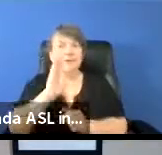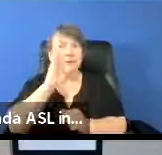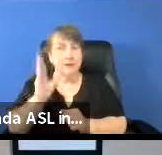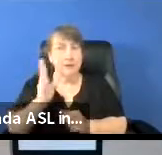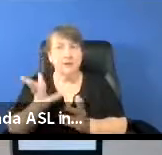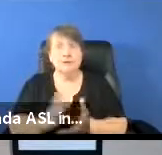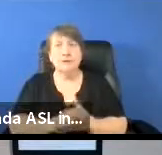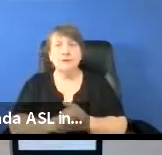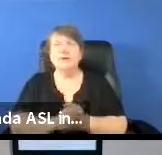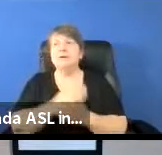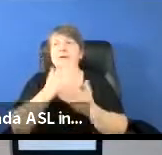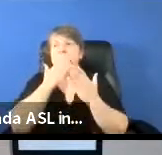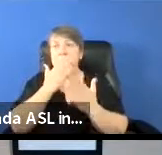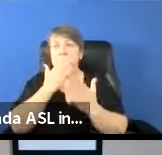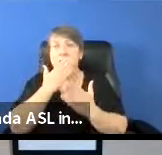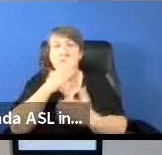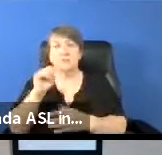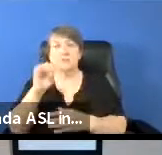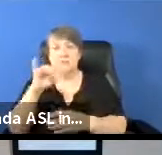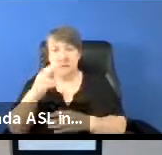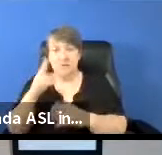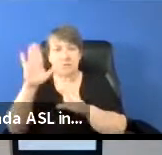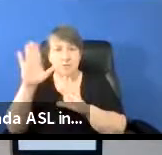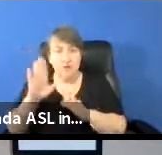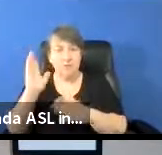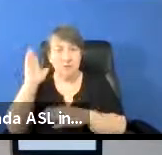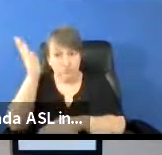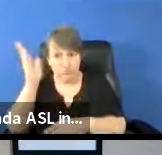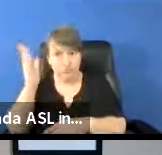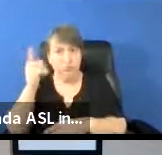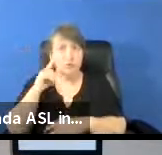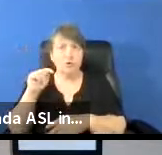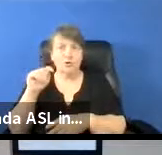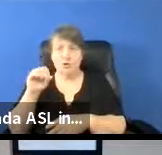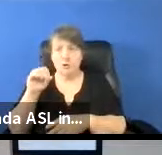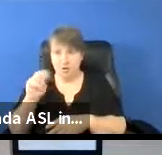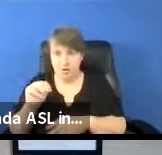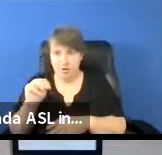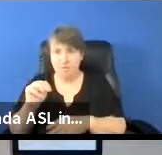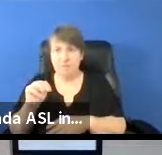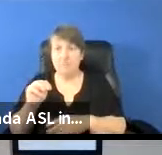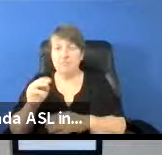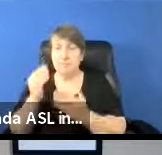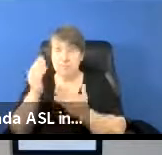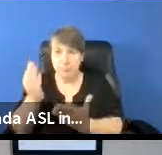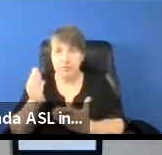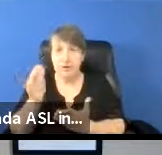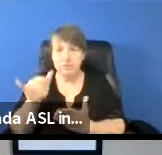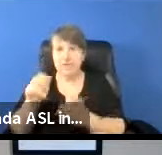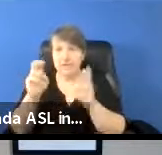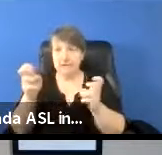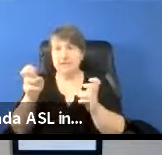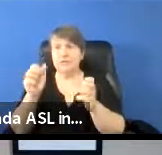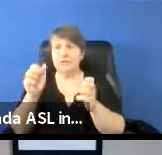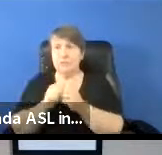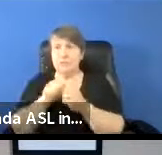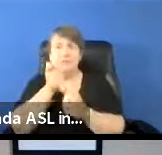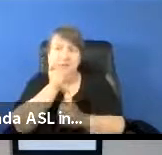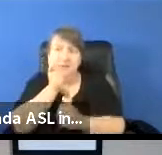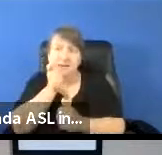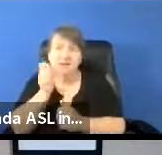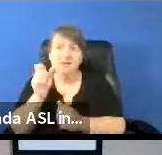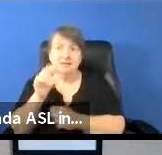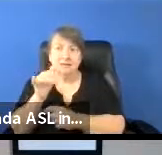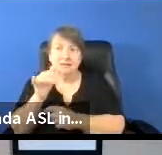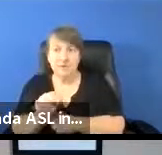Hi, thank you, Sarah, for your wonderful presentation, and for Tom for bringing up the issue with the salmon. For some of